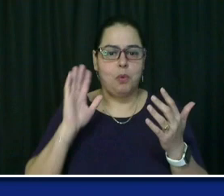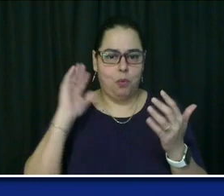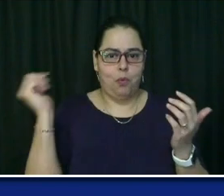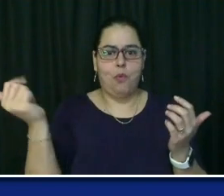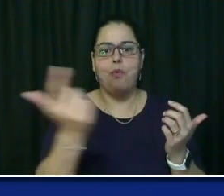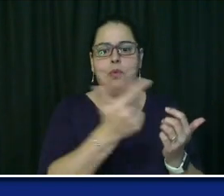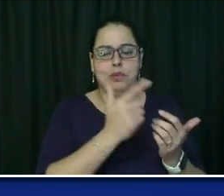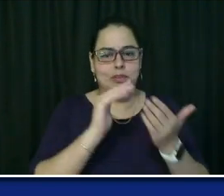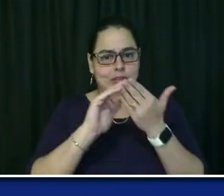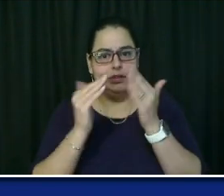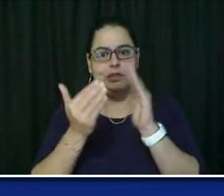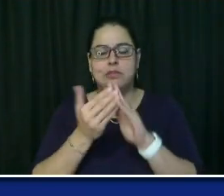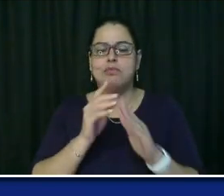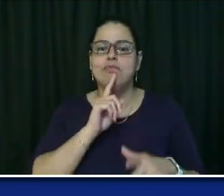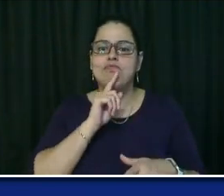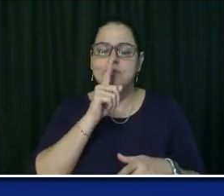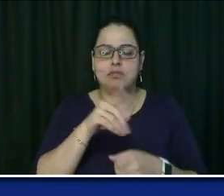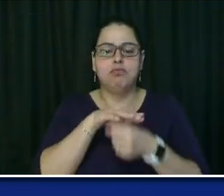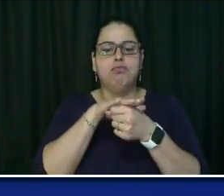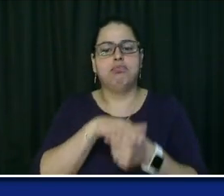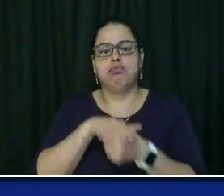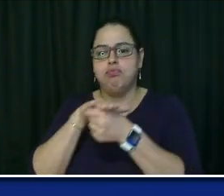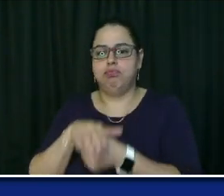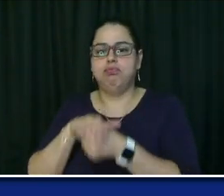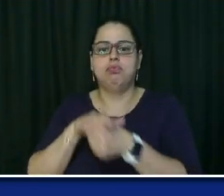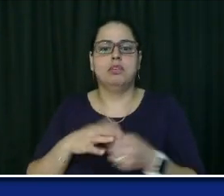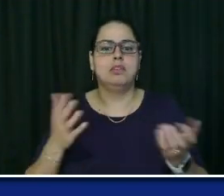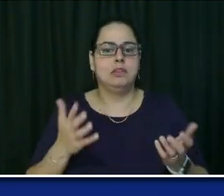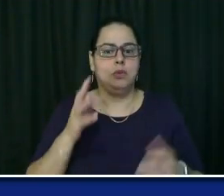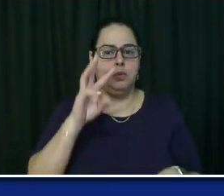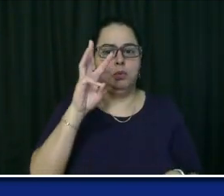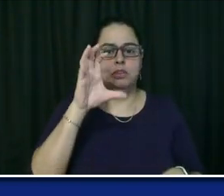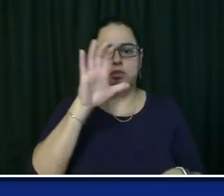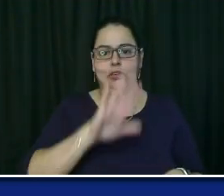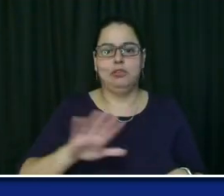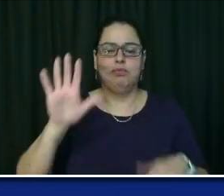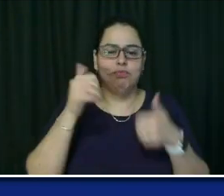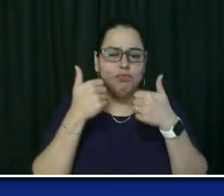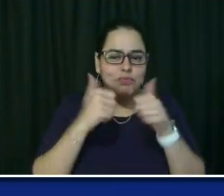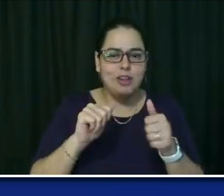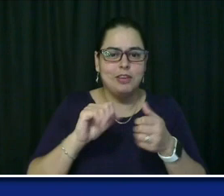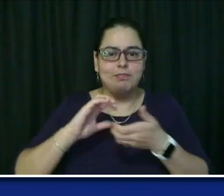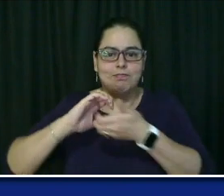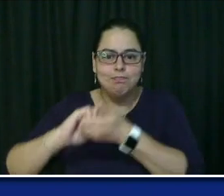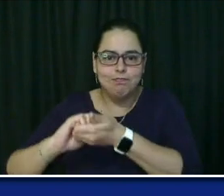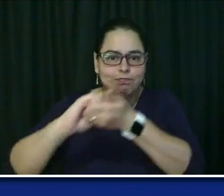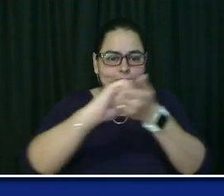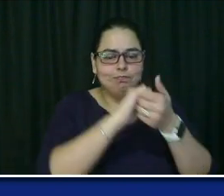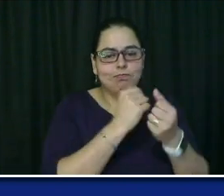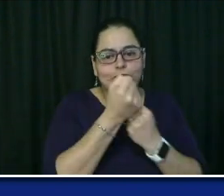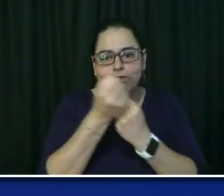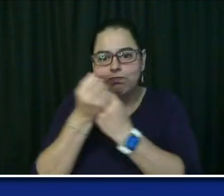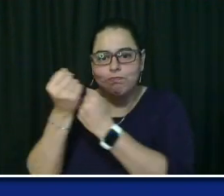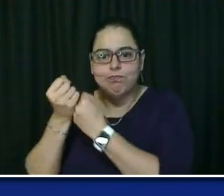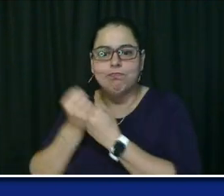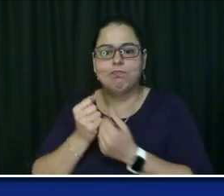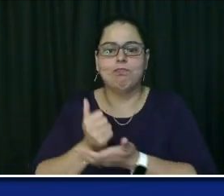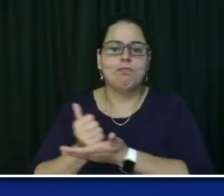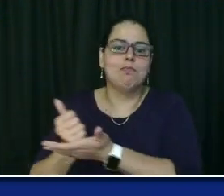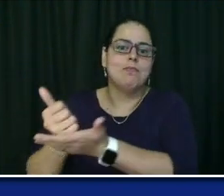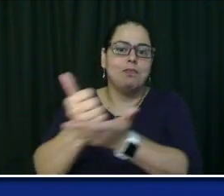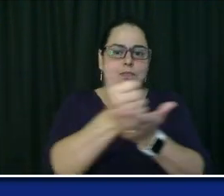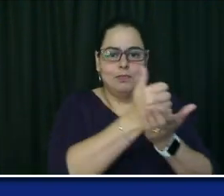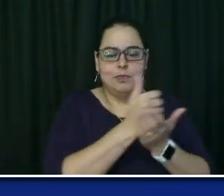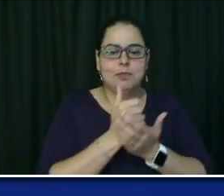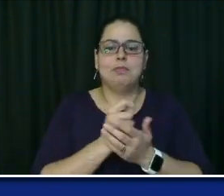them. And sometimes we have issues that, put us sometimes at odds. But more often than not, we're trying very hard to respect the villages, towns, and cities and become